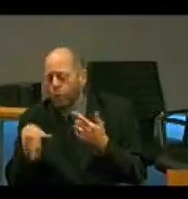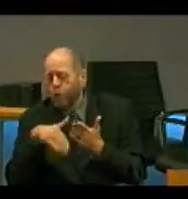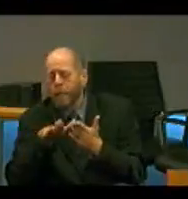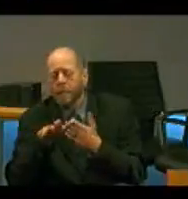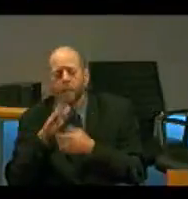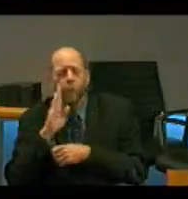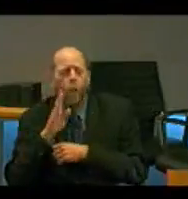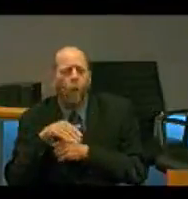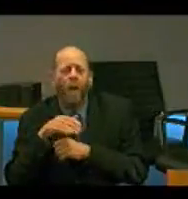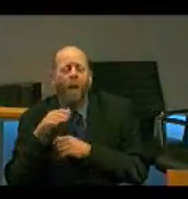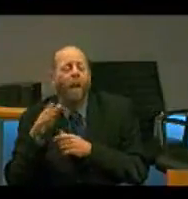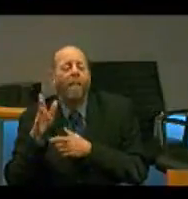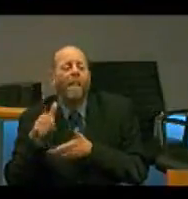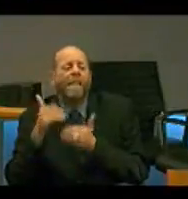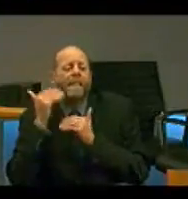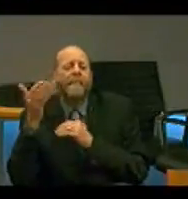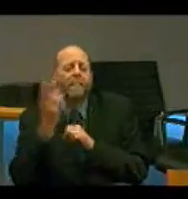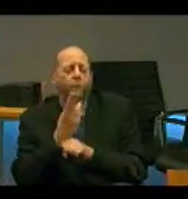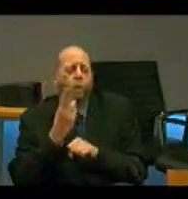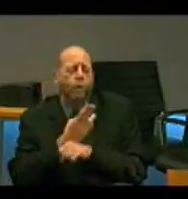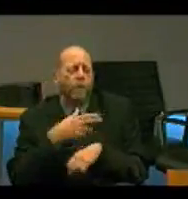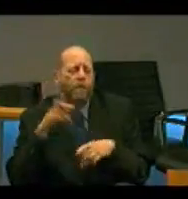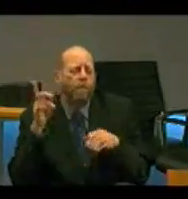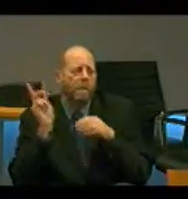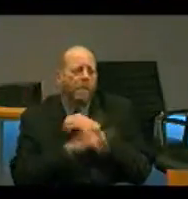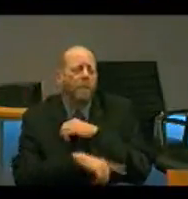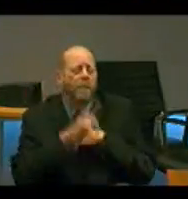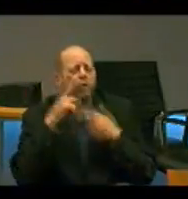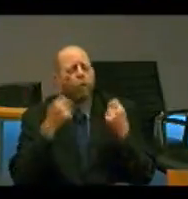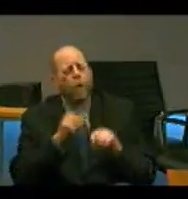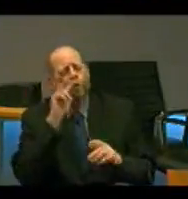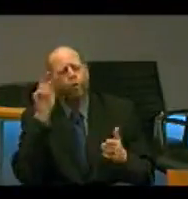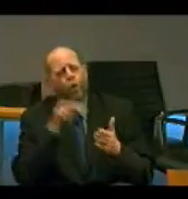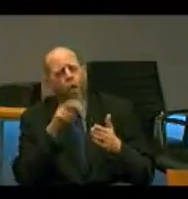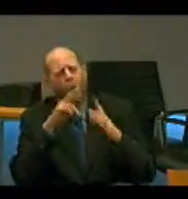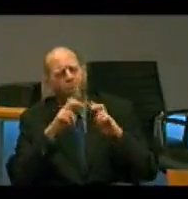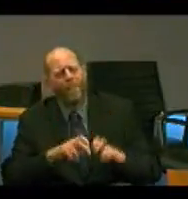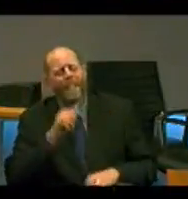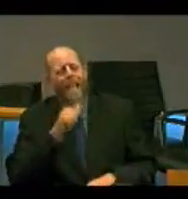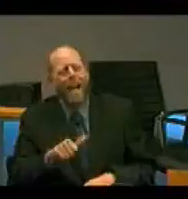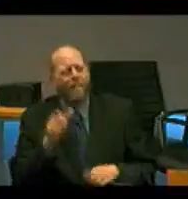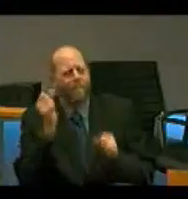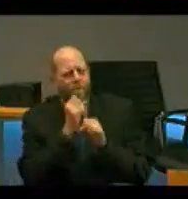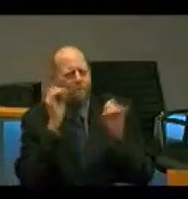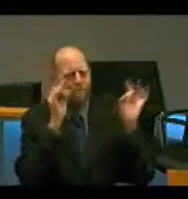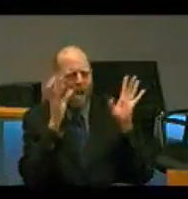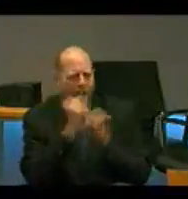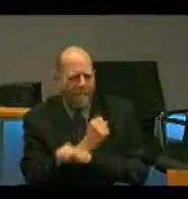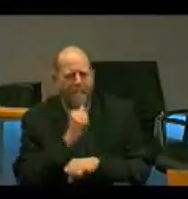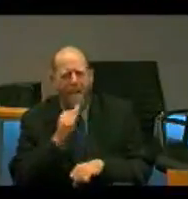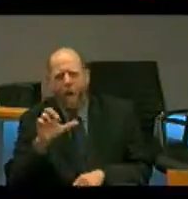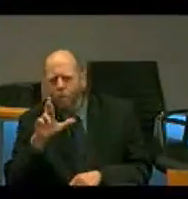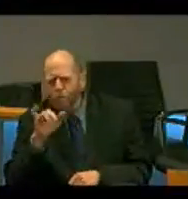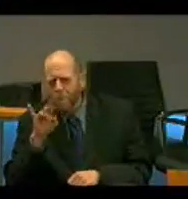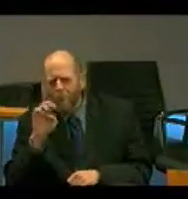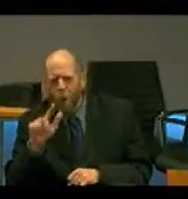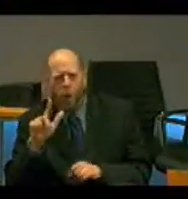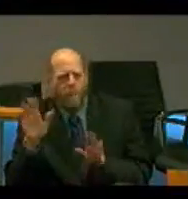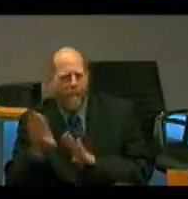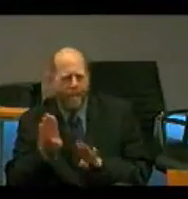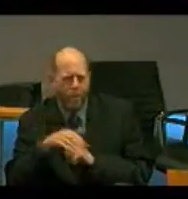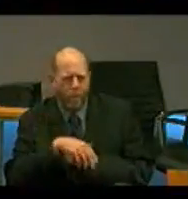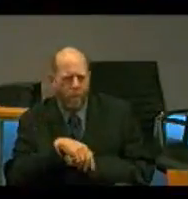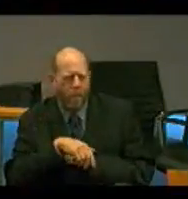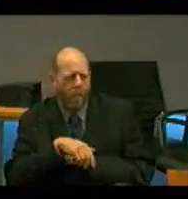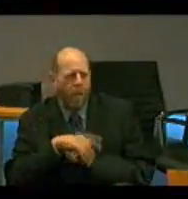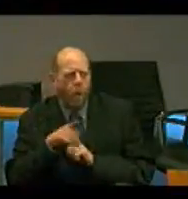address, the excessive use of discipline is trying to look at those non-violent, non-criminal behaviors